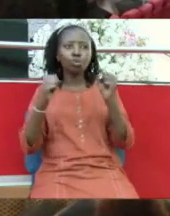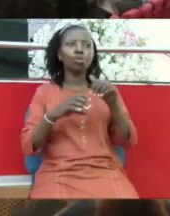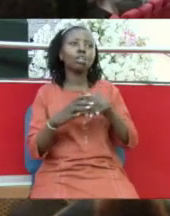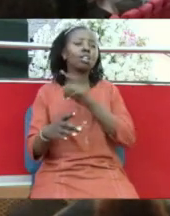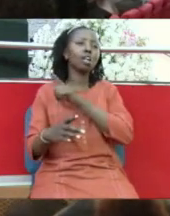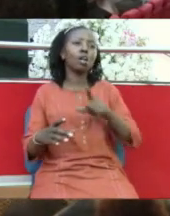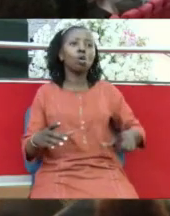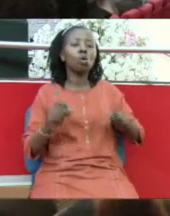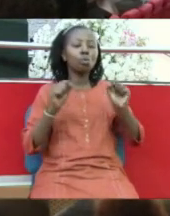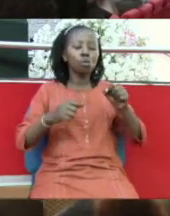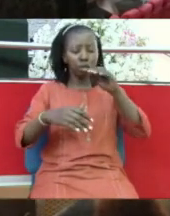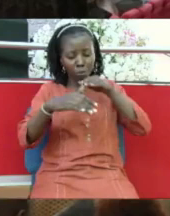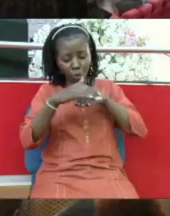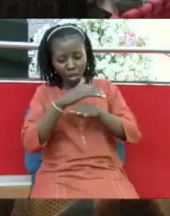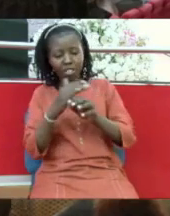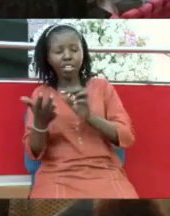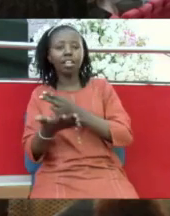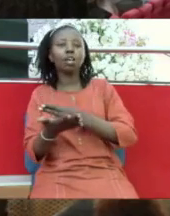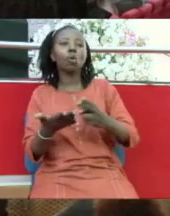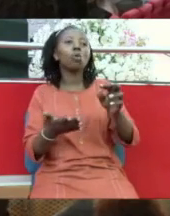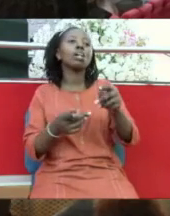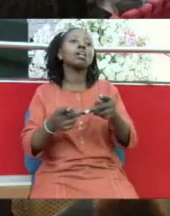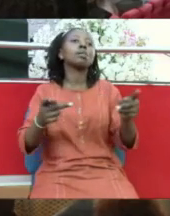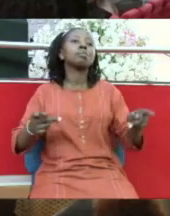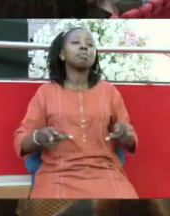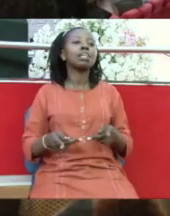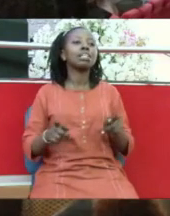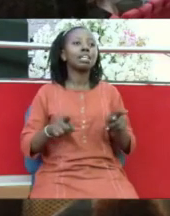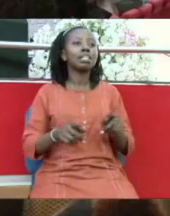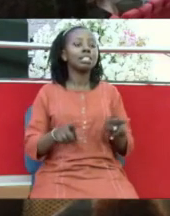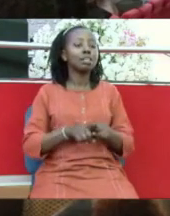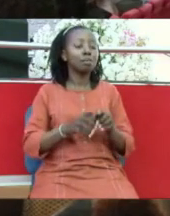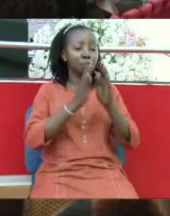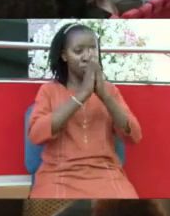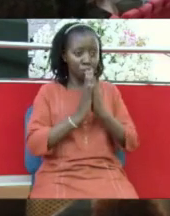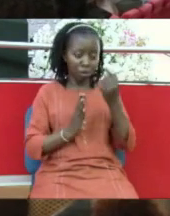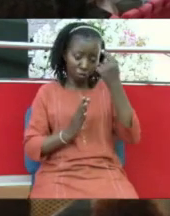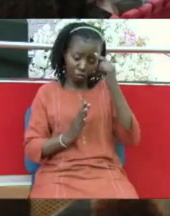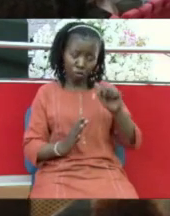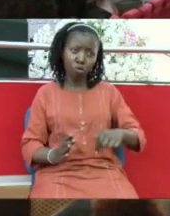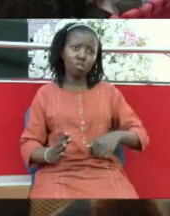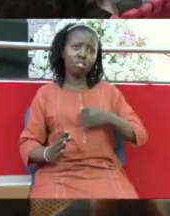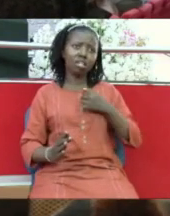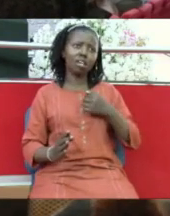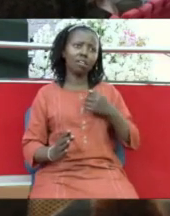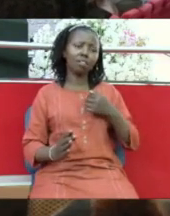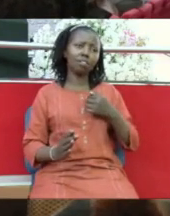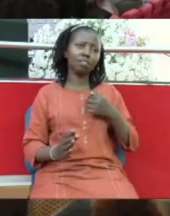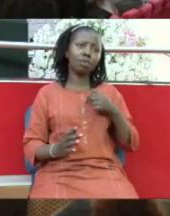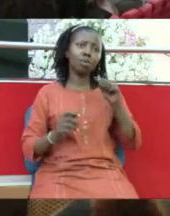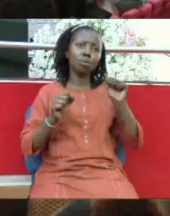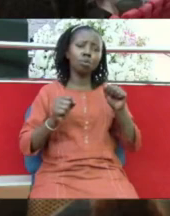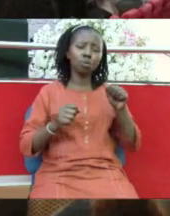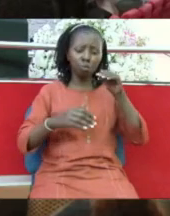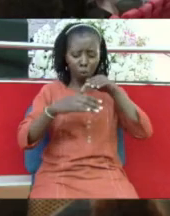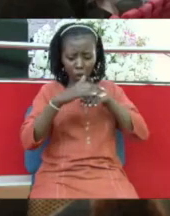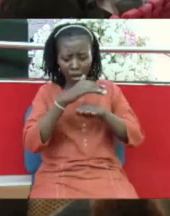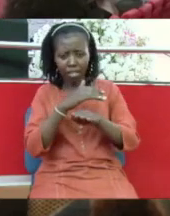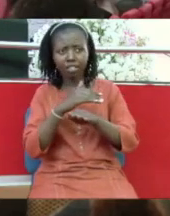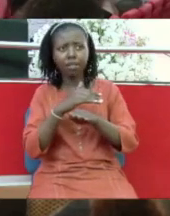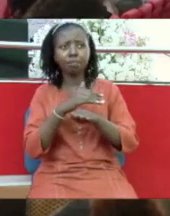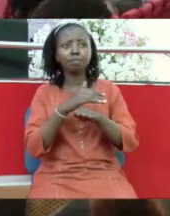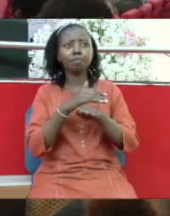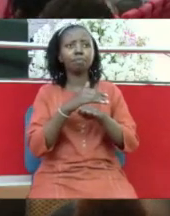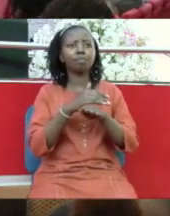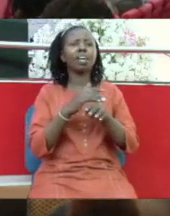Holies. That is why the curtain of the temple was pierced twice. That you can go yourself. That you don't have